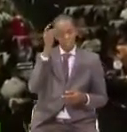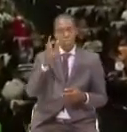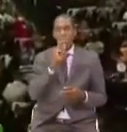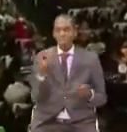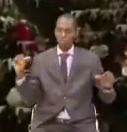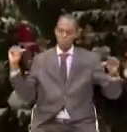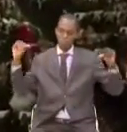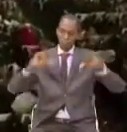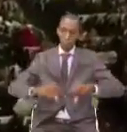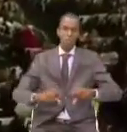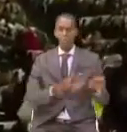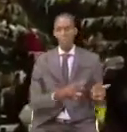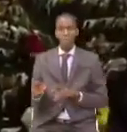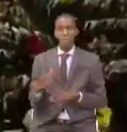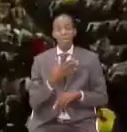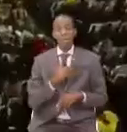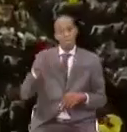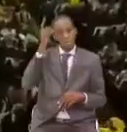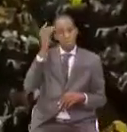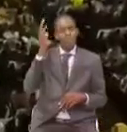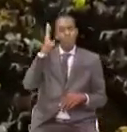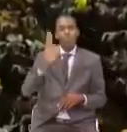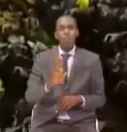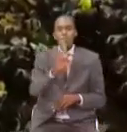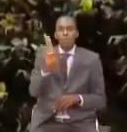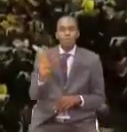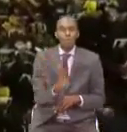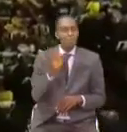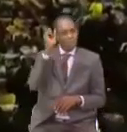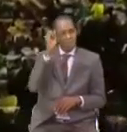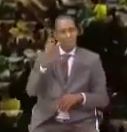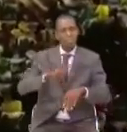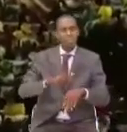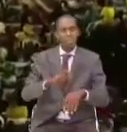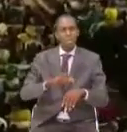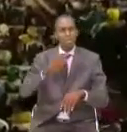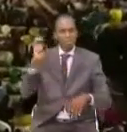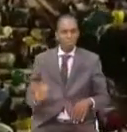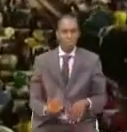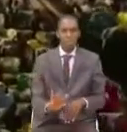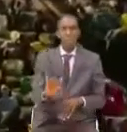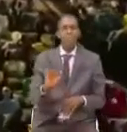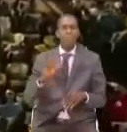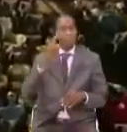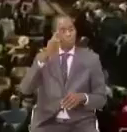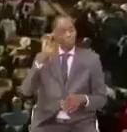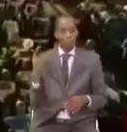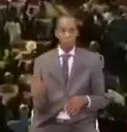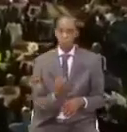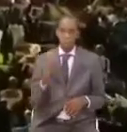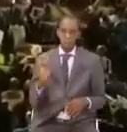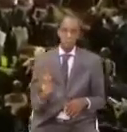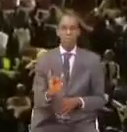already. And Satan is going to spend eternity in hellfire forever and ever. And the people